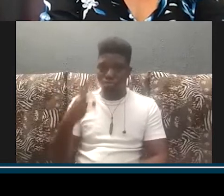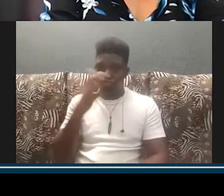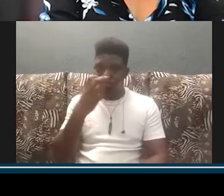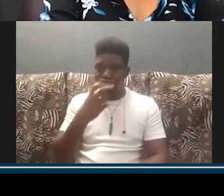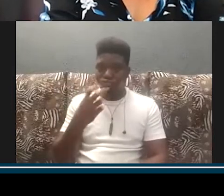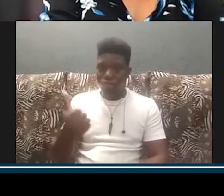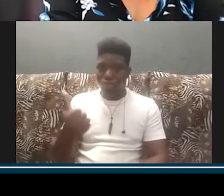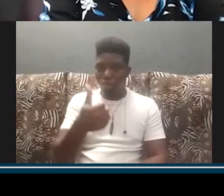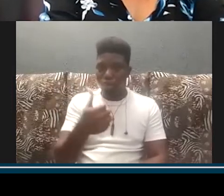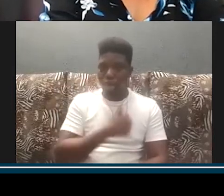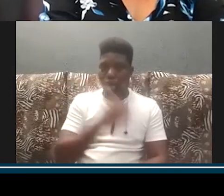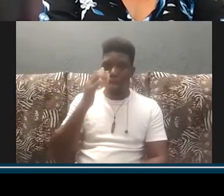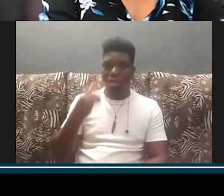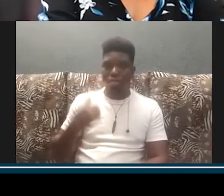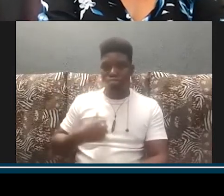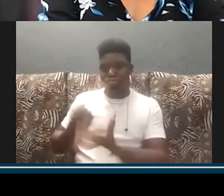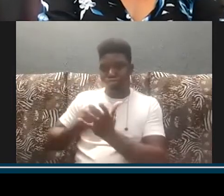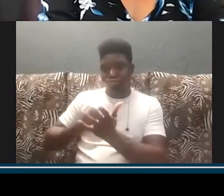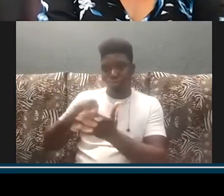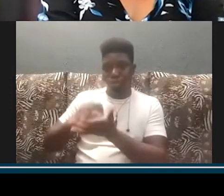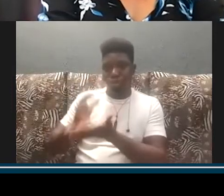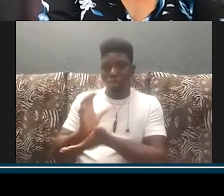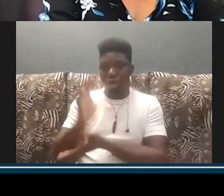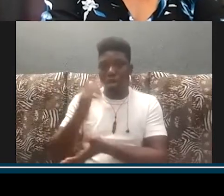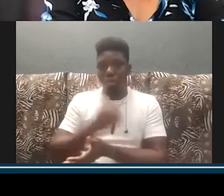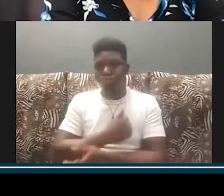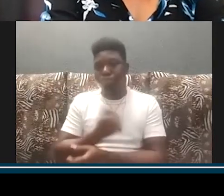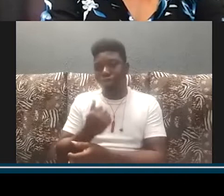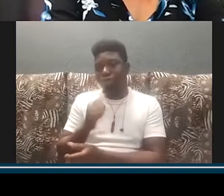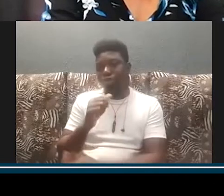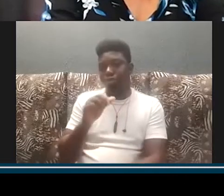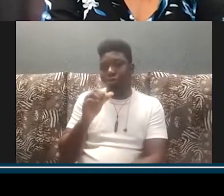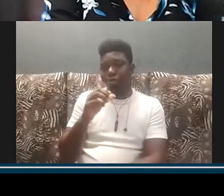a capitalist. And I also